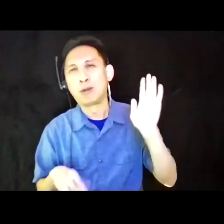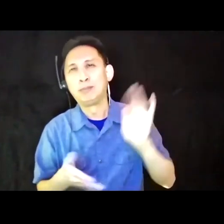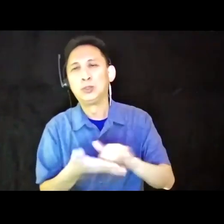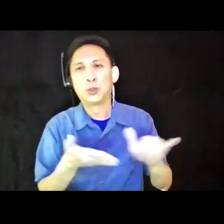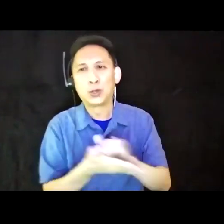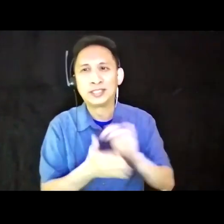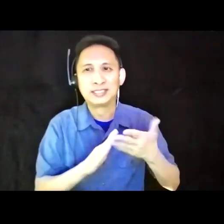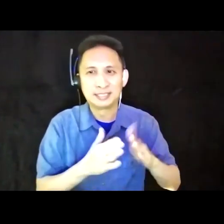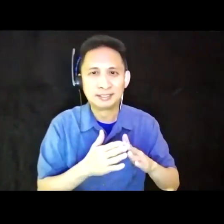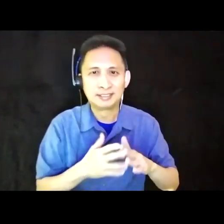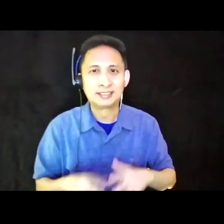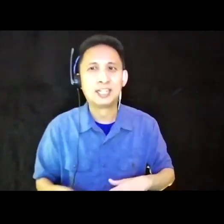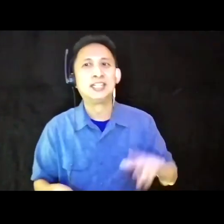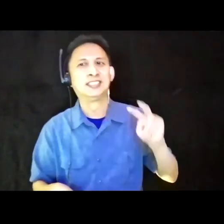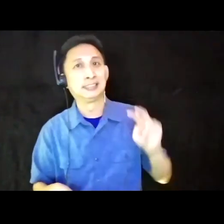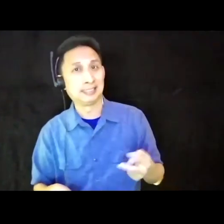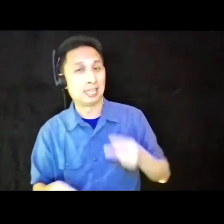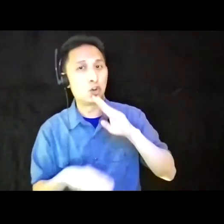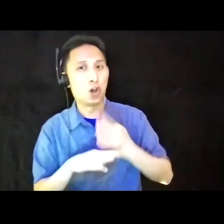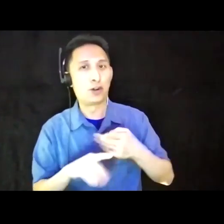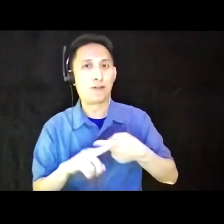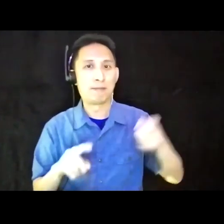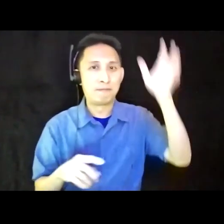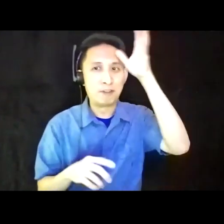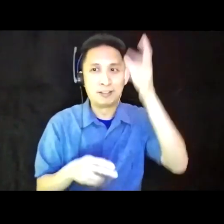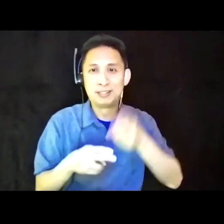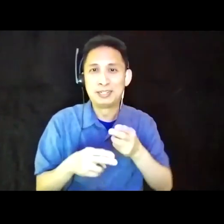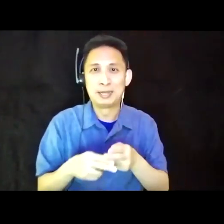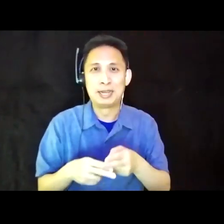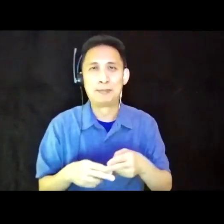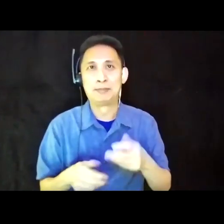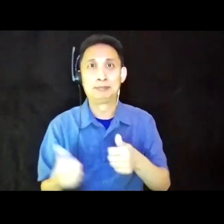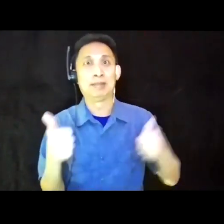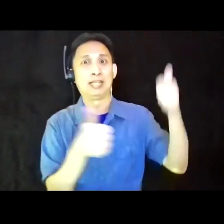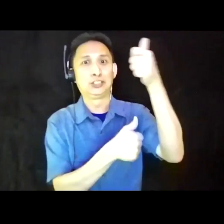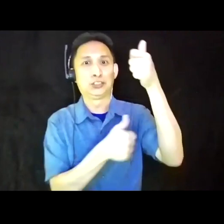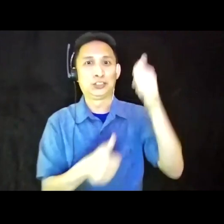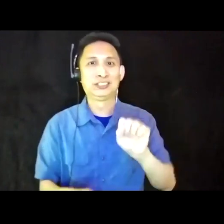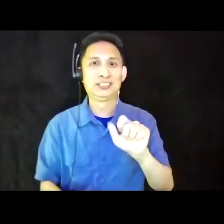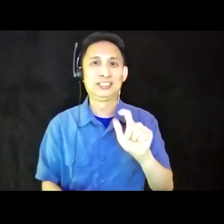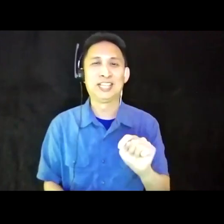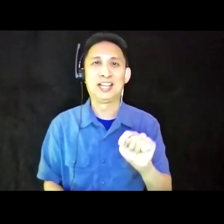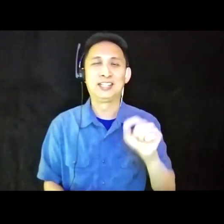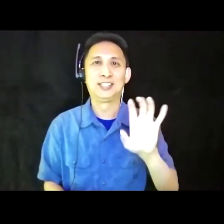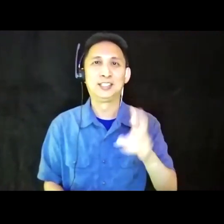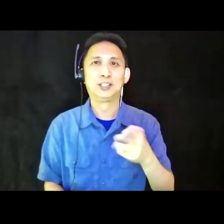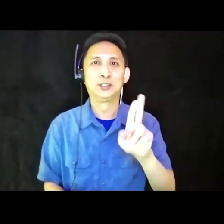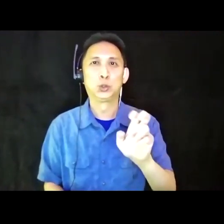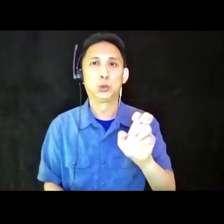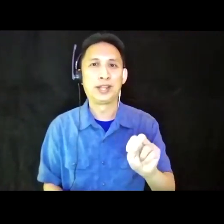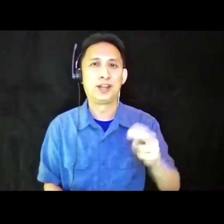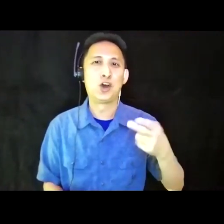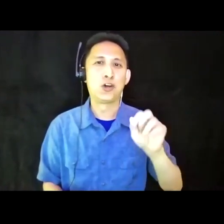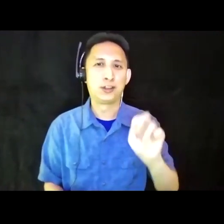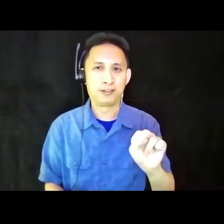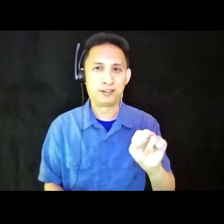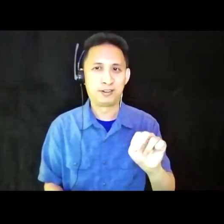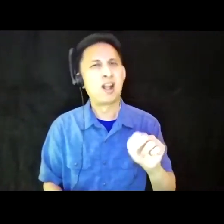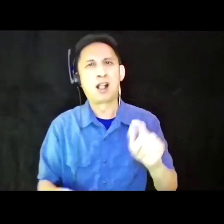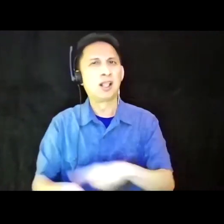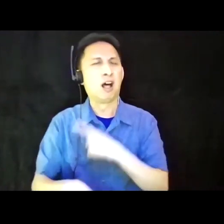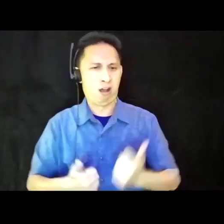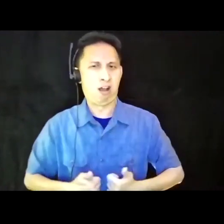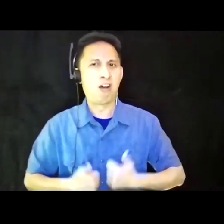a lifelong student of the Dan Tao Center of New York. She has been leading regular Tai Chi Huang and